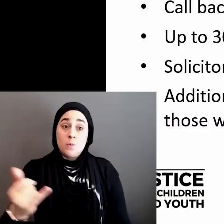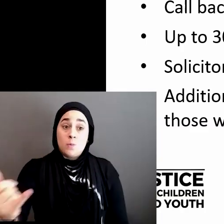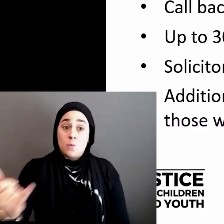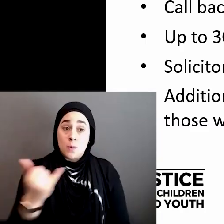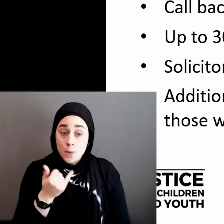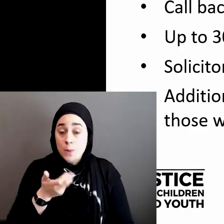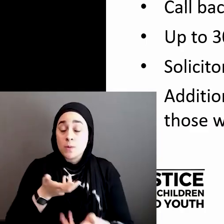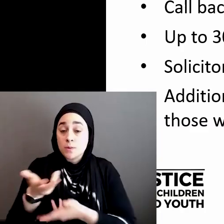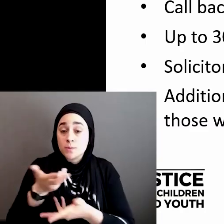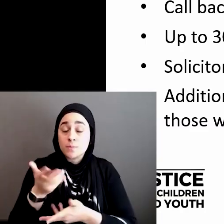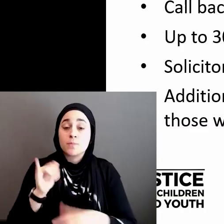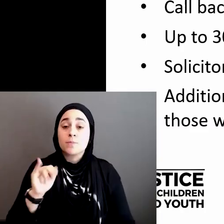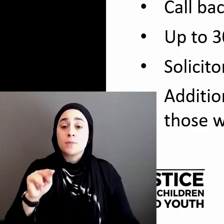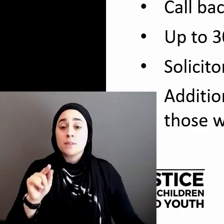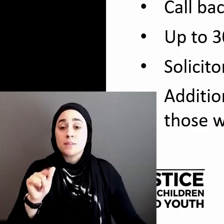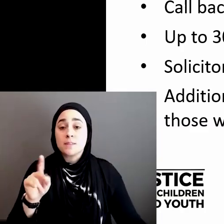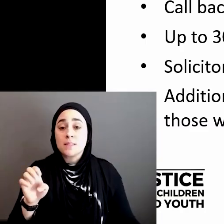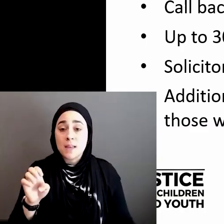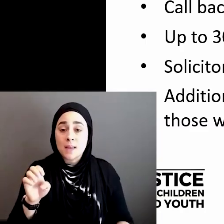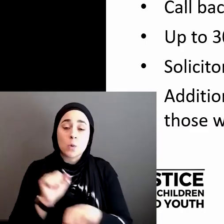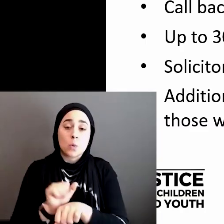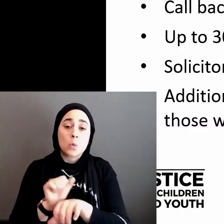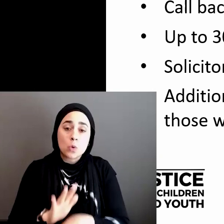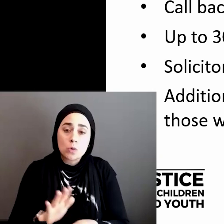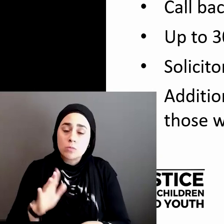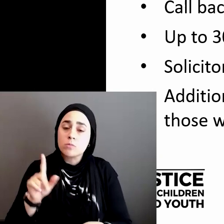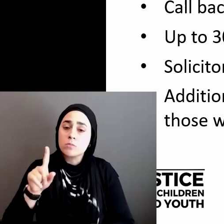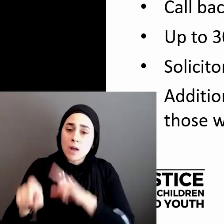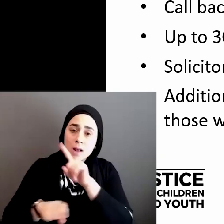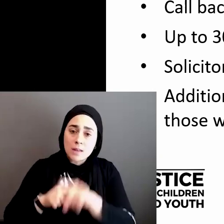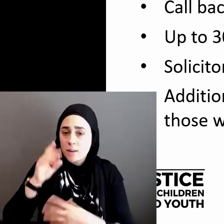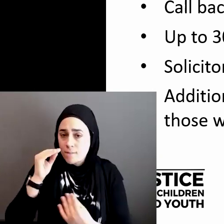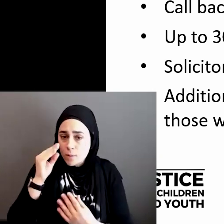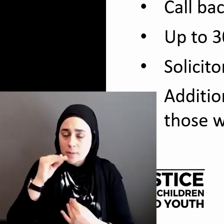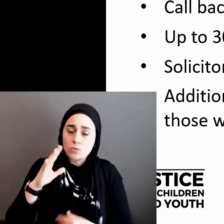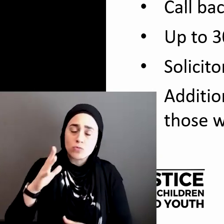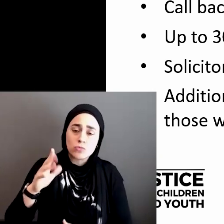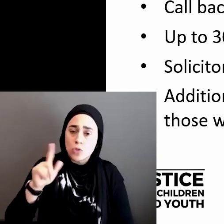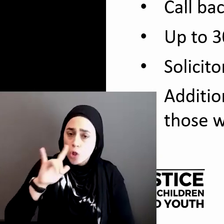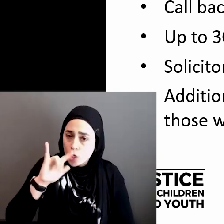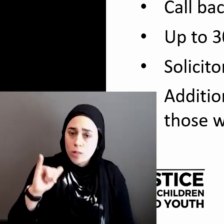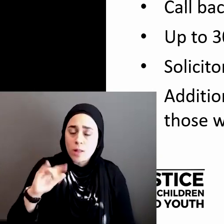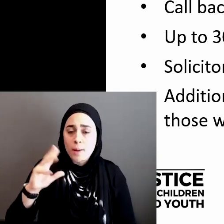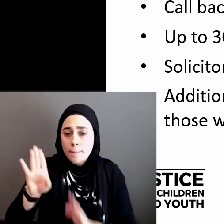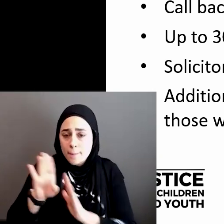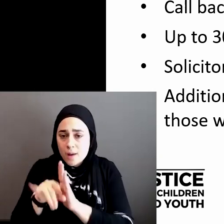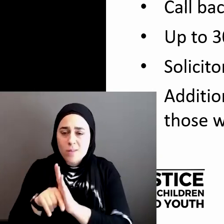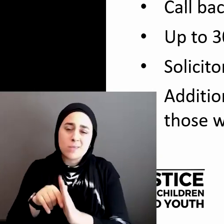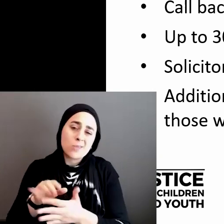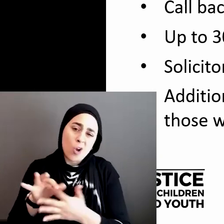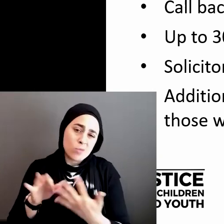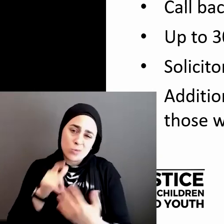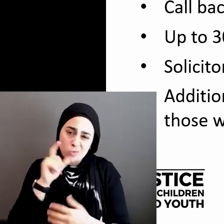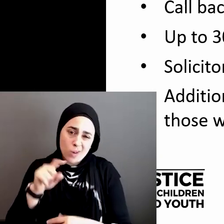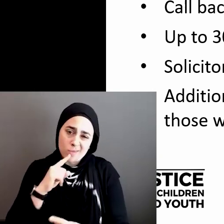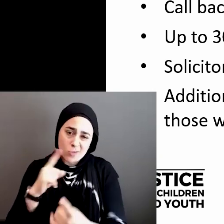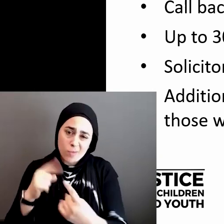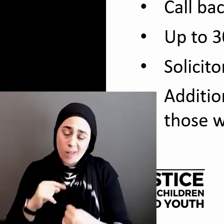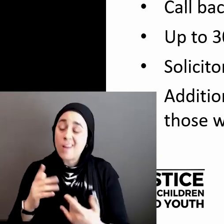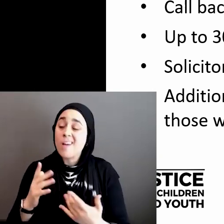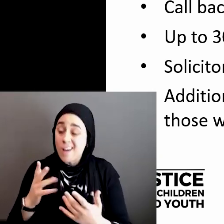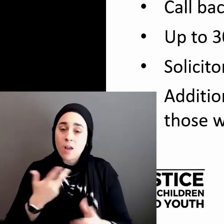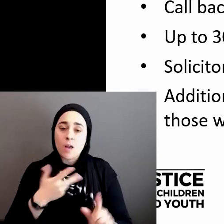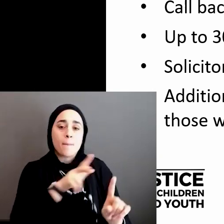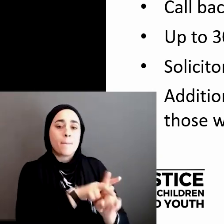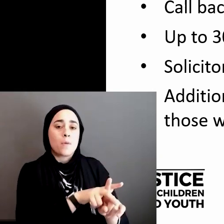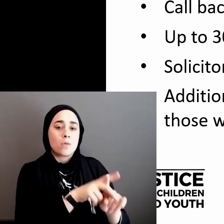intake worker, gets some information, collects those demographics, which is optional, and then a callback will be scheduled with a lawyer. So that lawyer